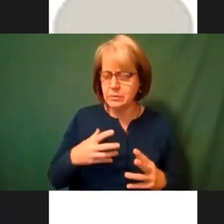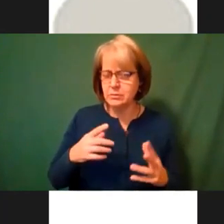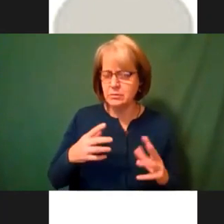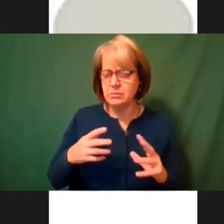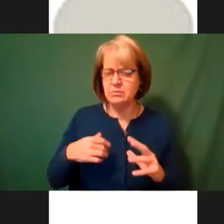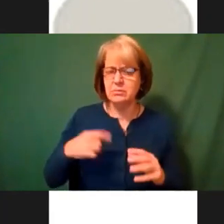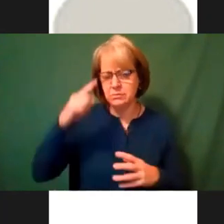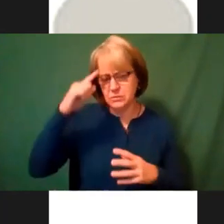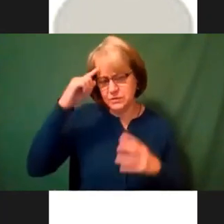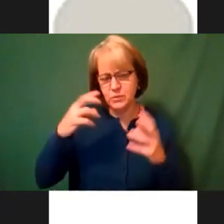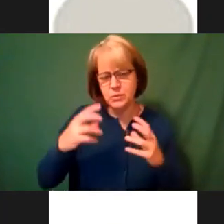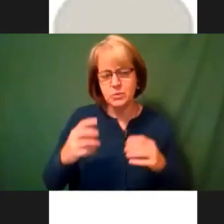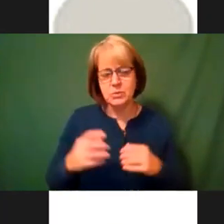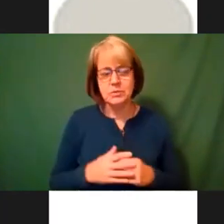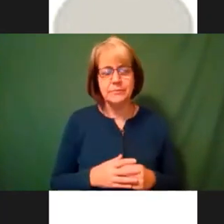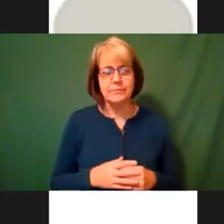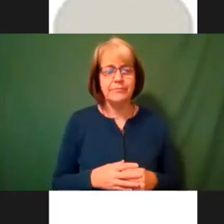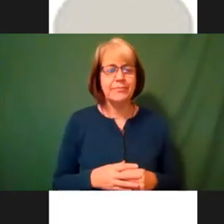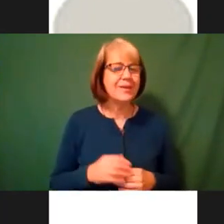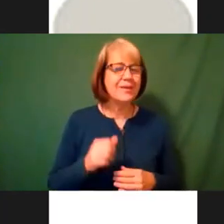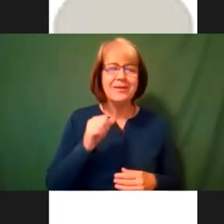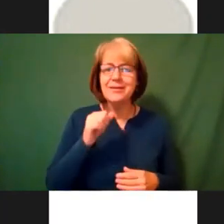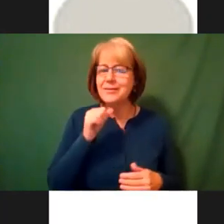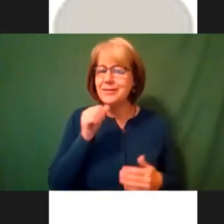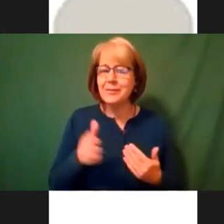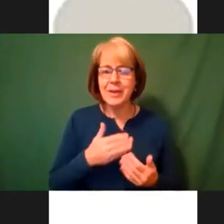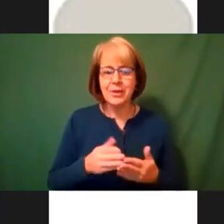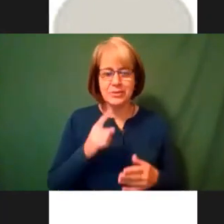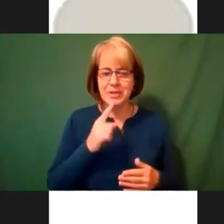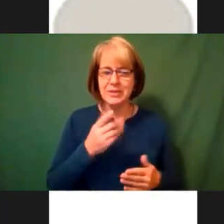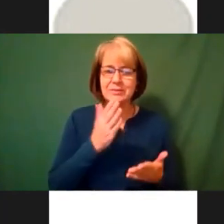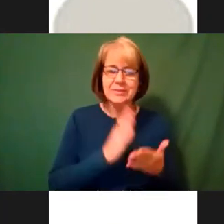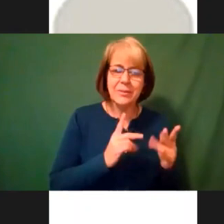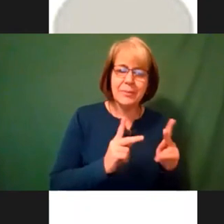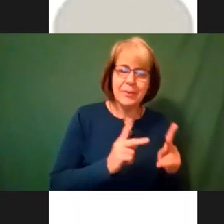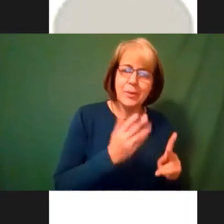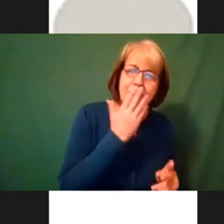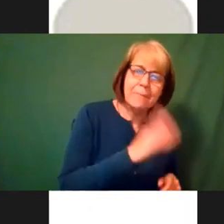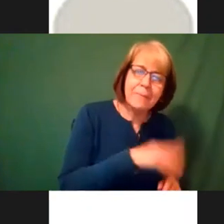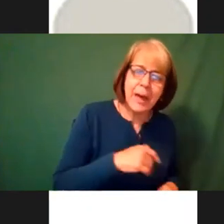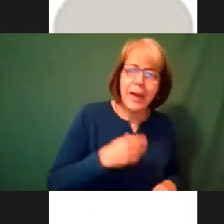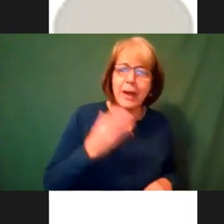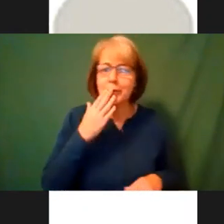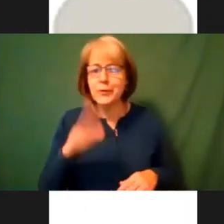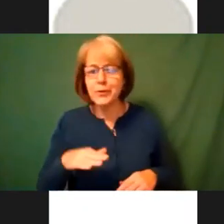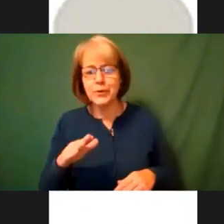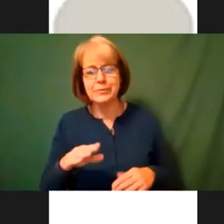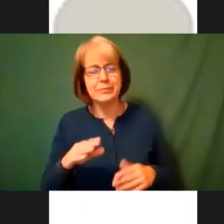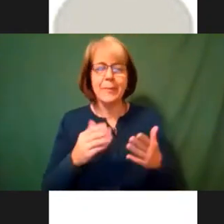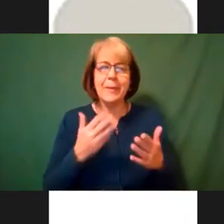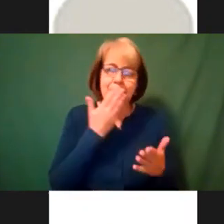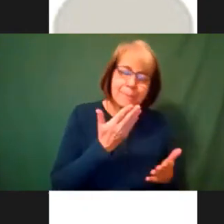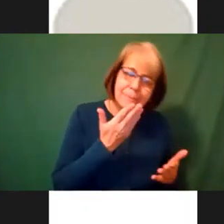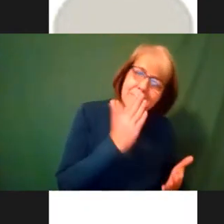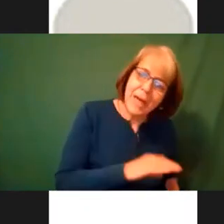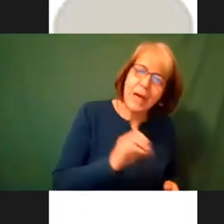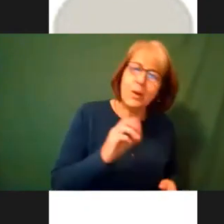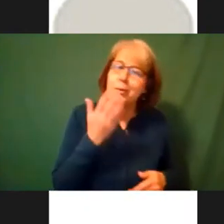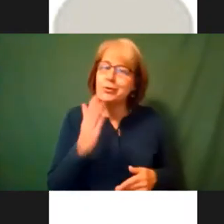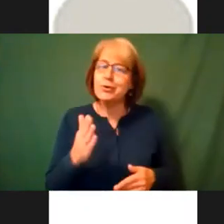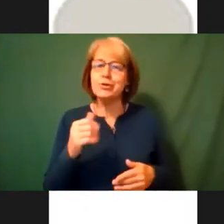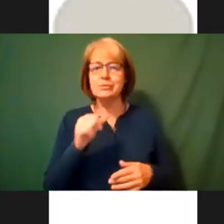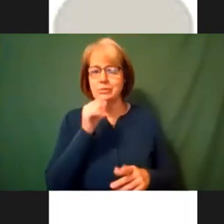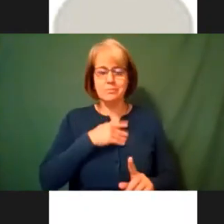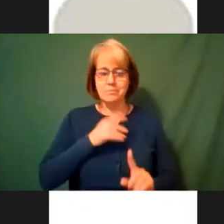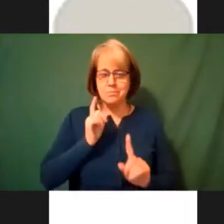the conversation to say some people are bad or some people are good, because it doesn't get us down the road to understand the complicatedness of who we all